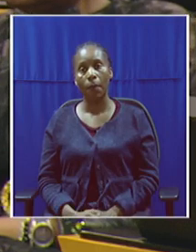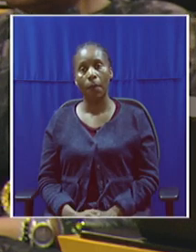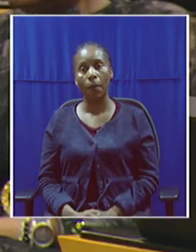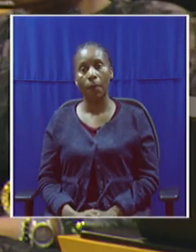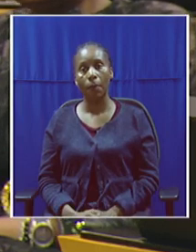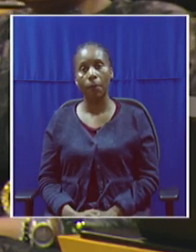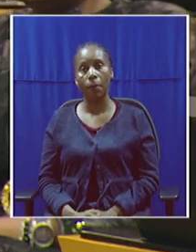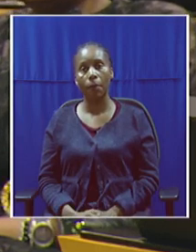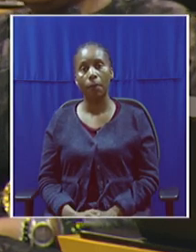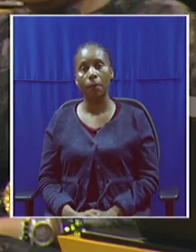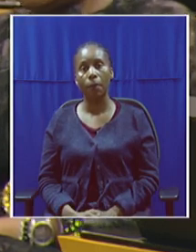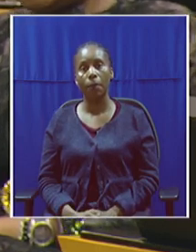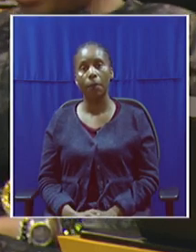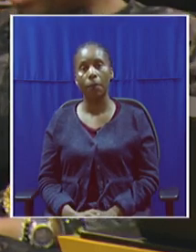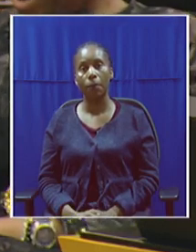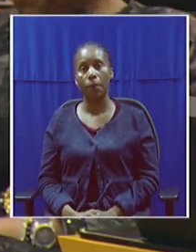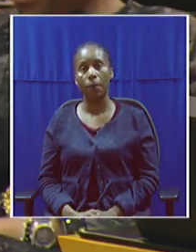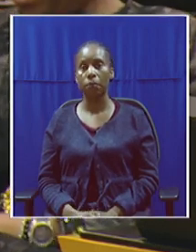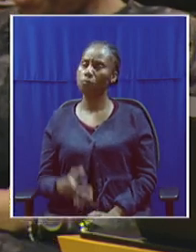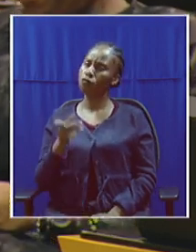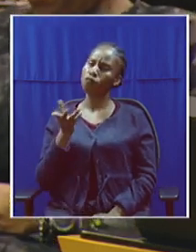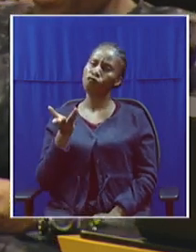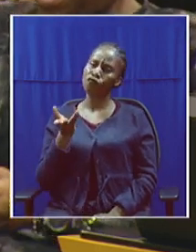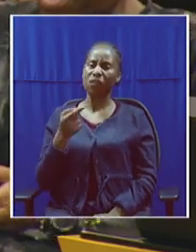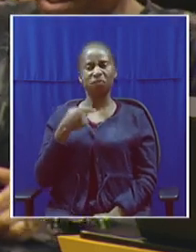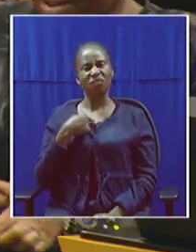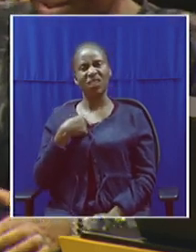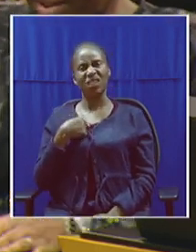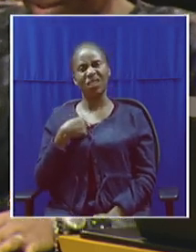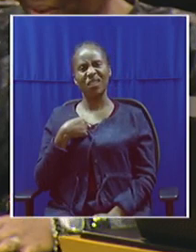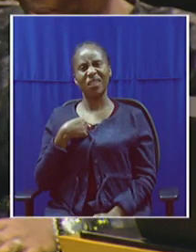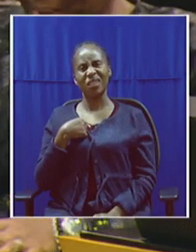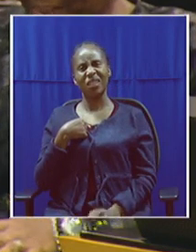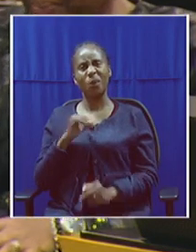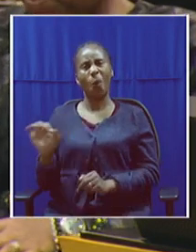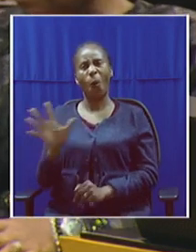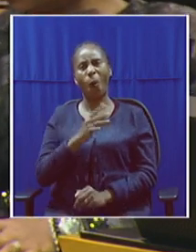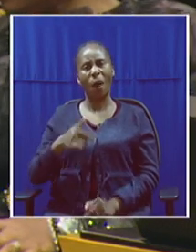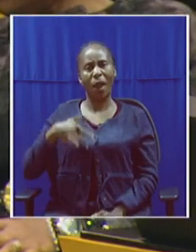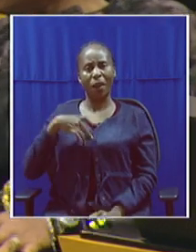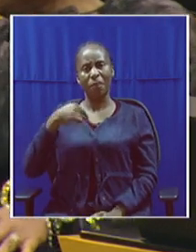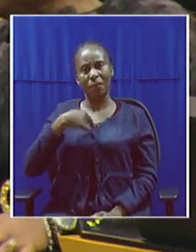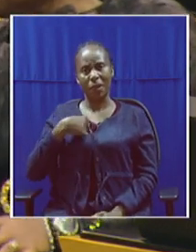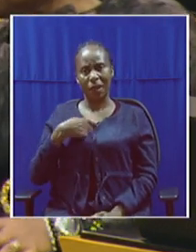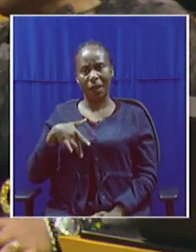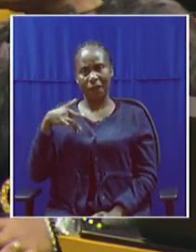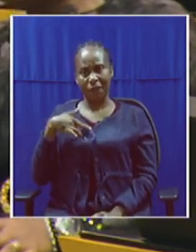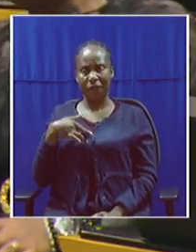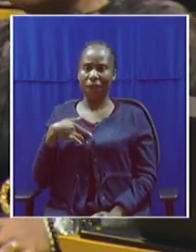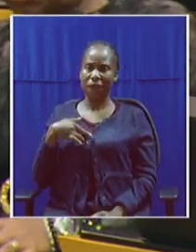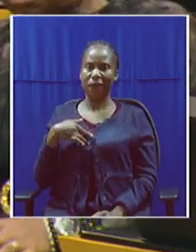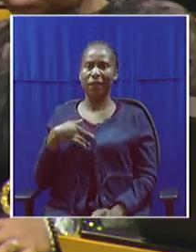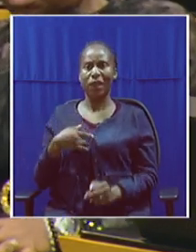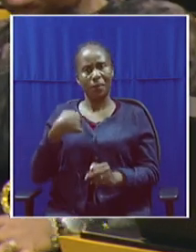uh for better part of my life honorable Sho I was an activist